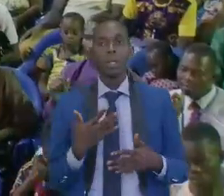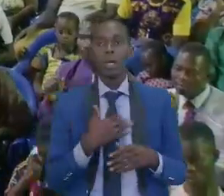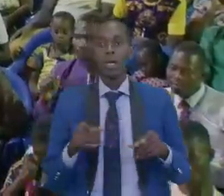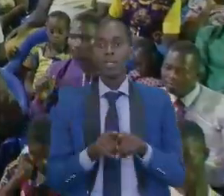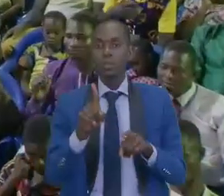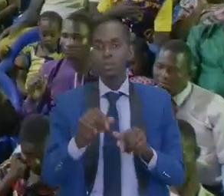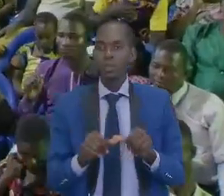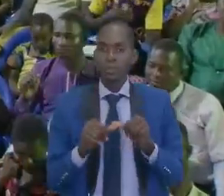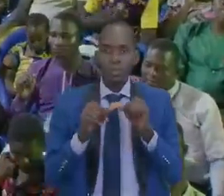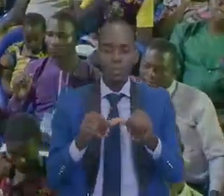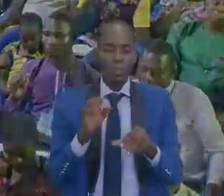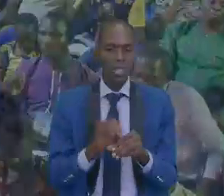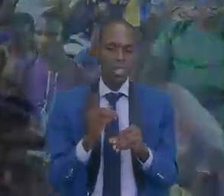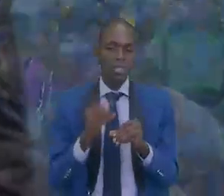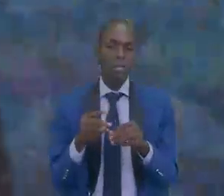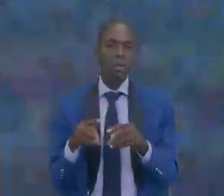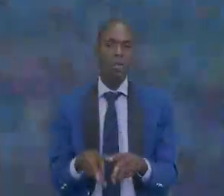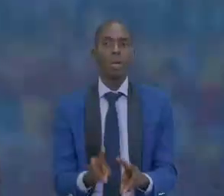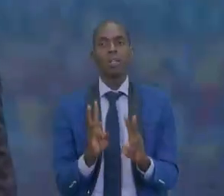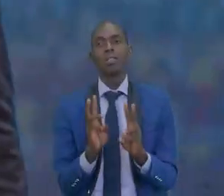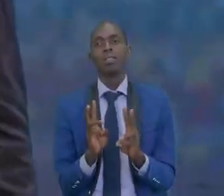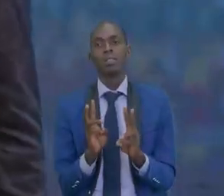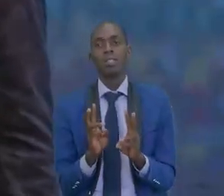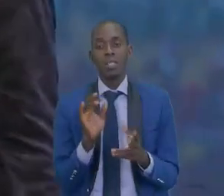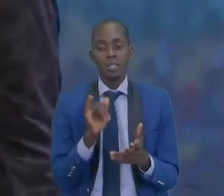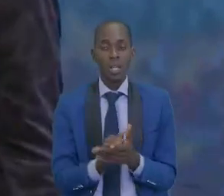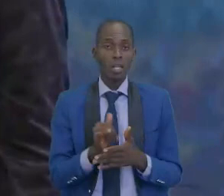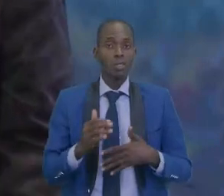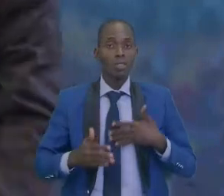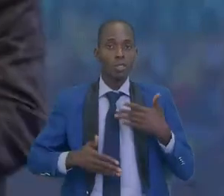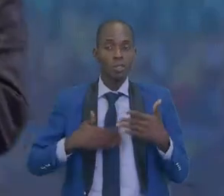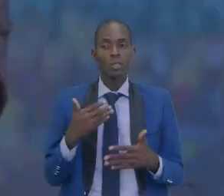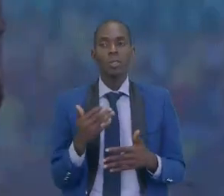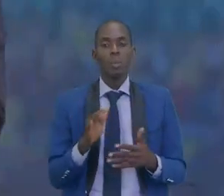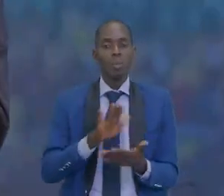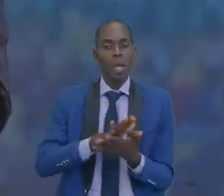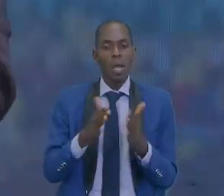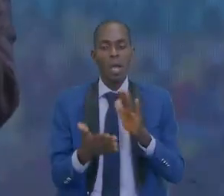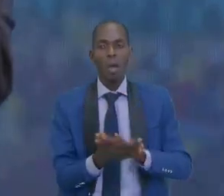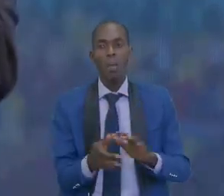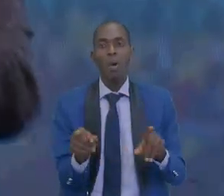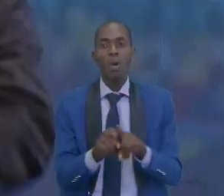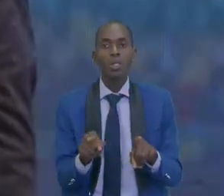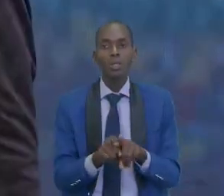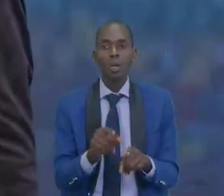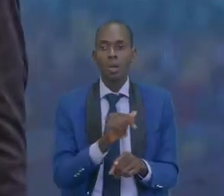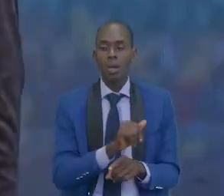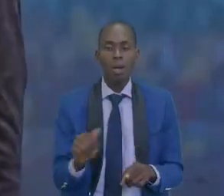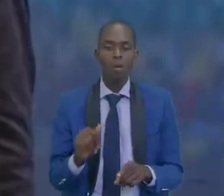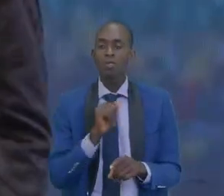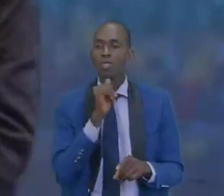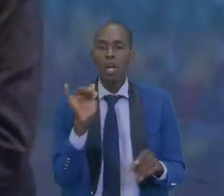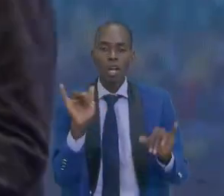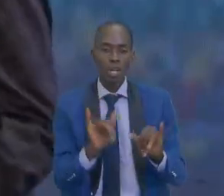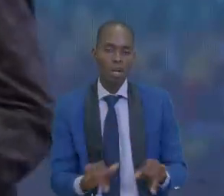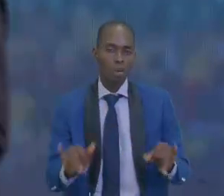continue in the way, that joy becomes also peculiar.